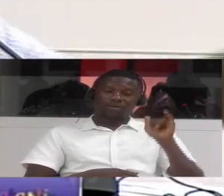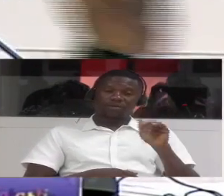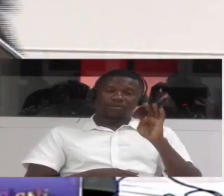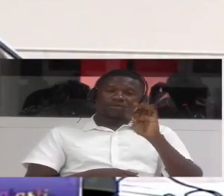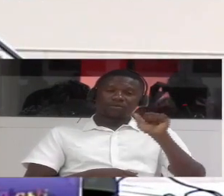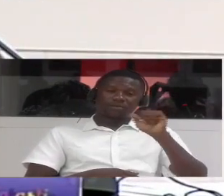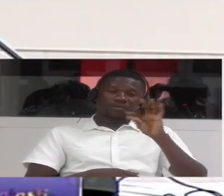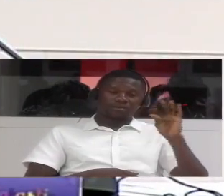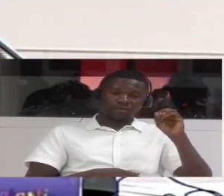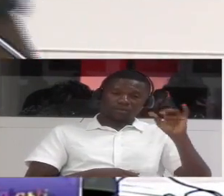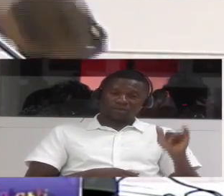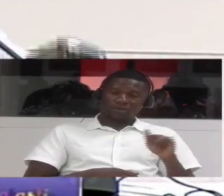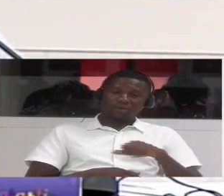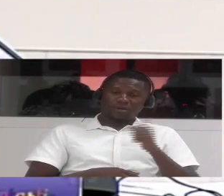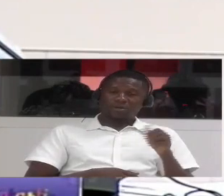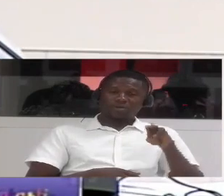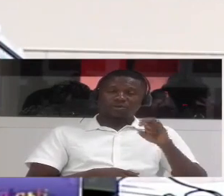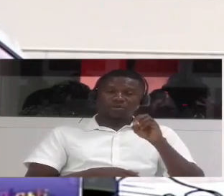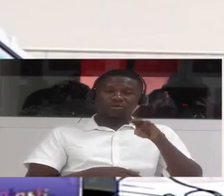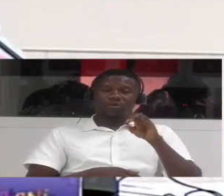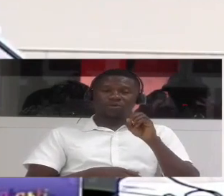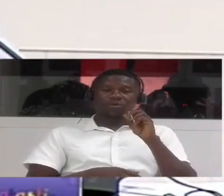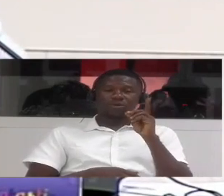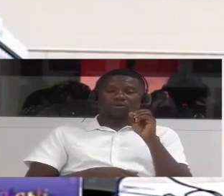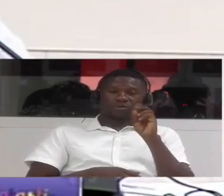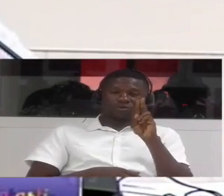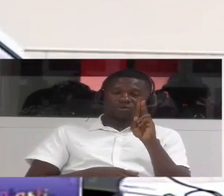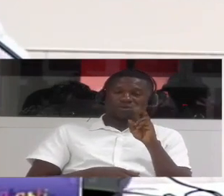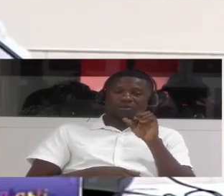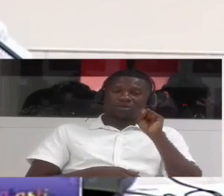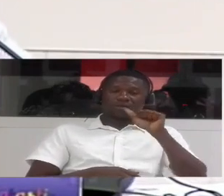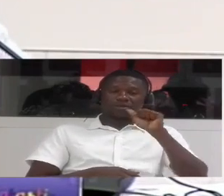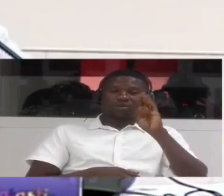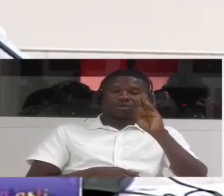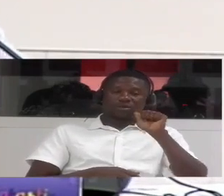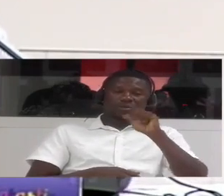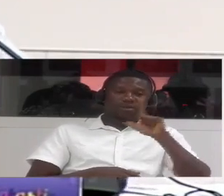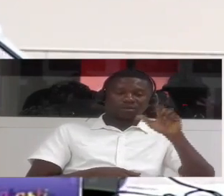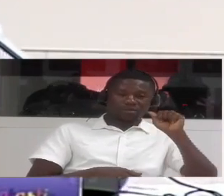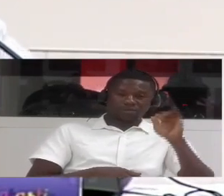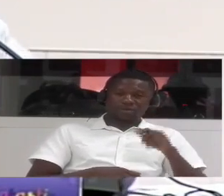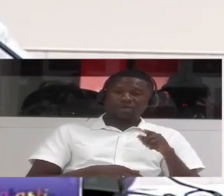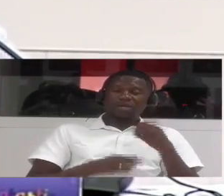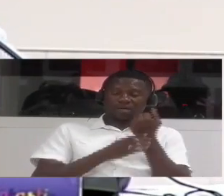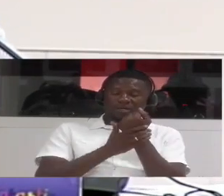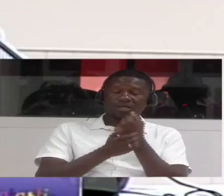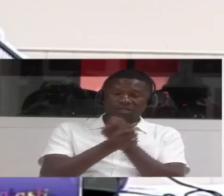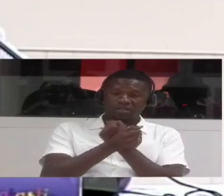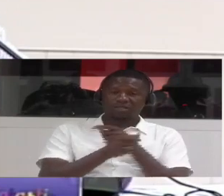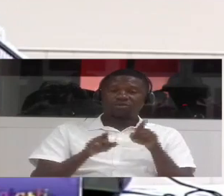Mahmoud Sabali were arrested together. Bakary Fati was the, he still is